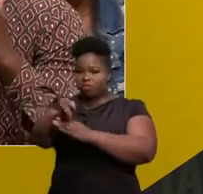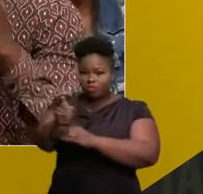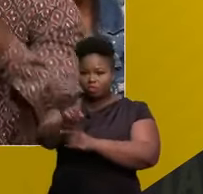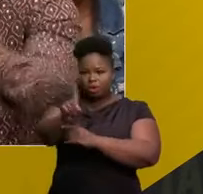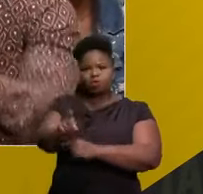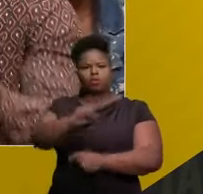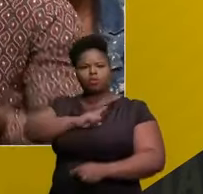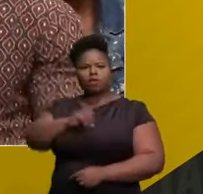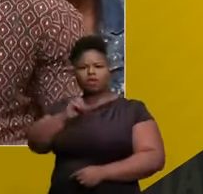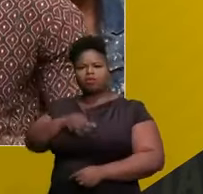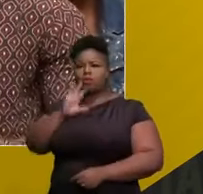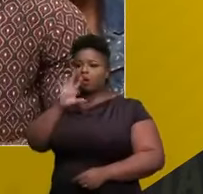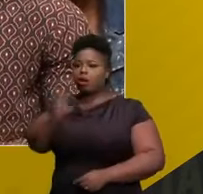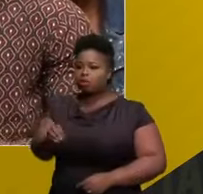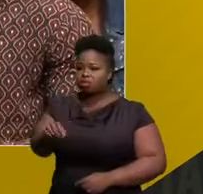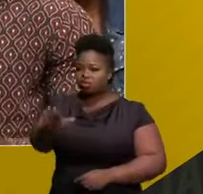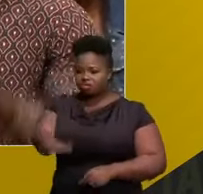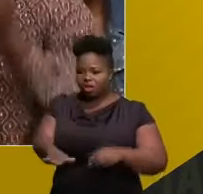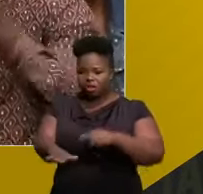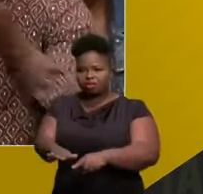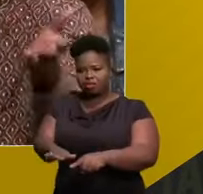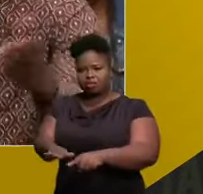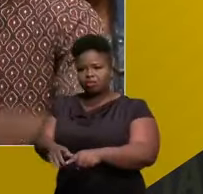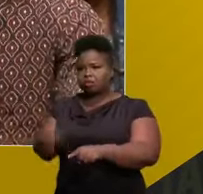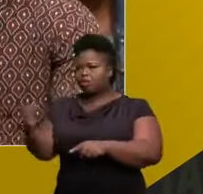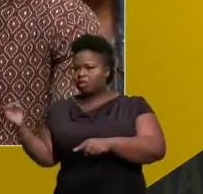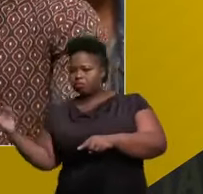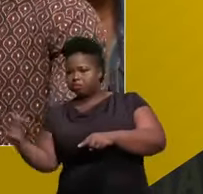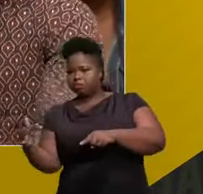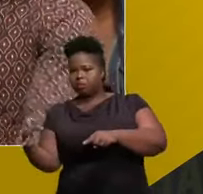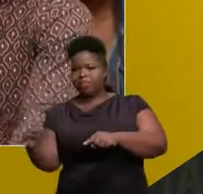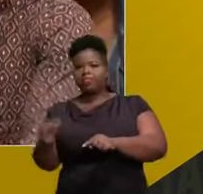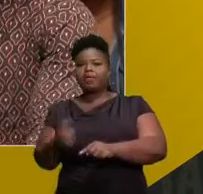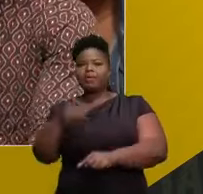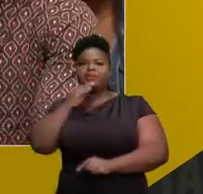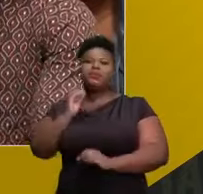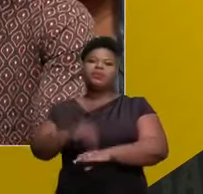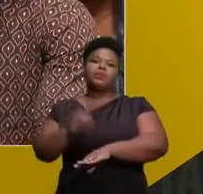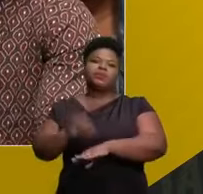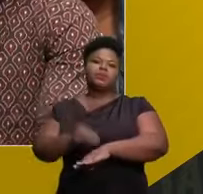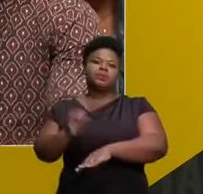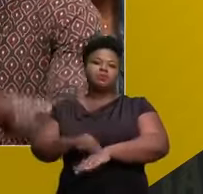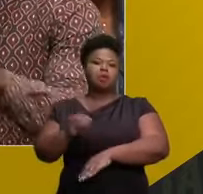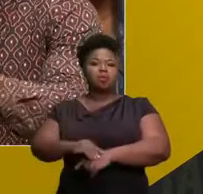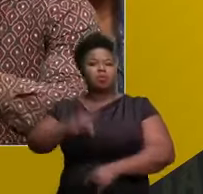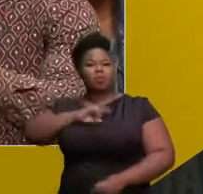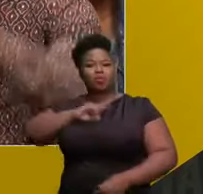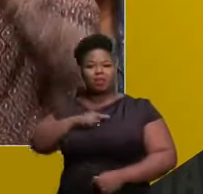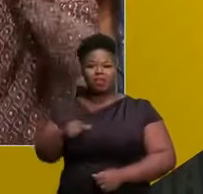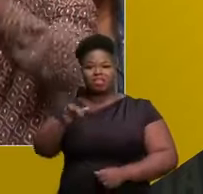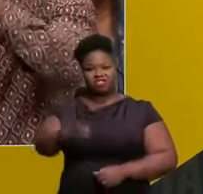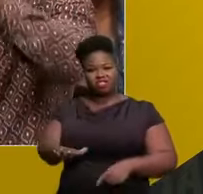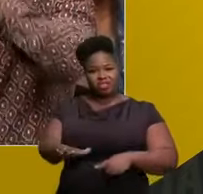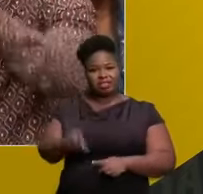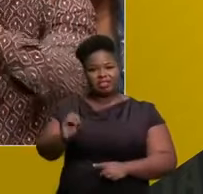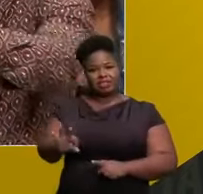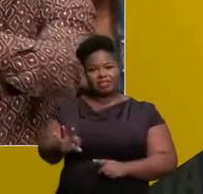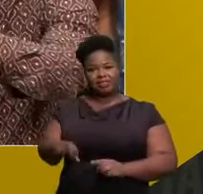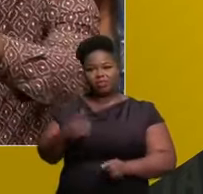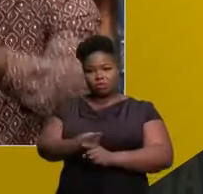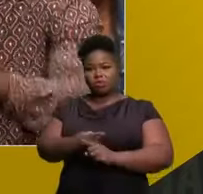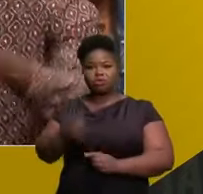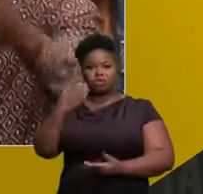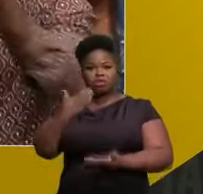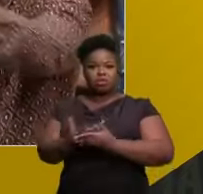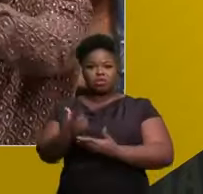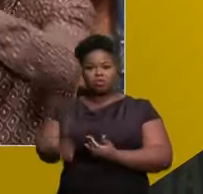you confront an ill-disciplined learner in front of other learners, you are in trouble, my man, because of that child, if he or she is able to do